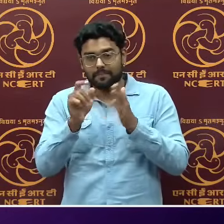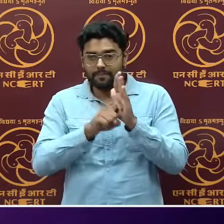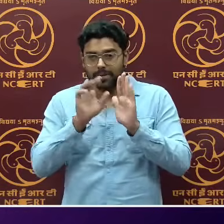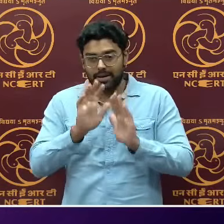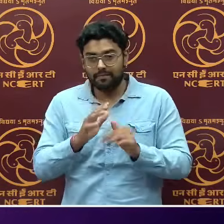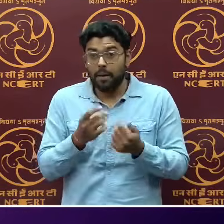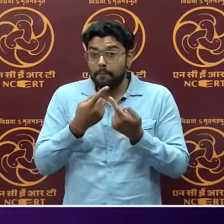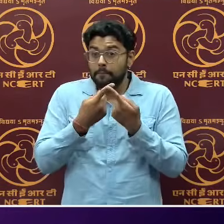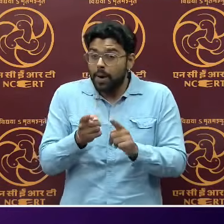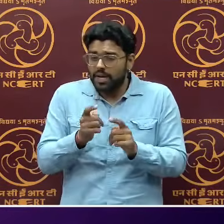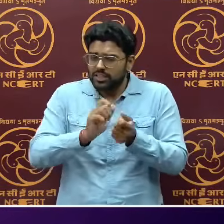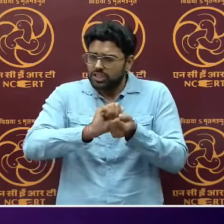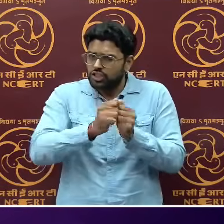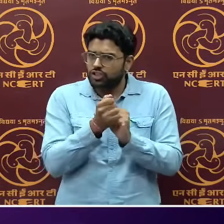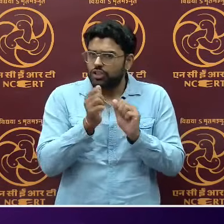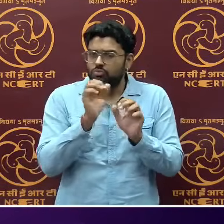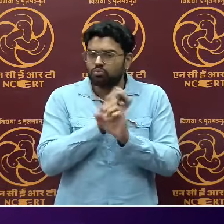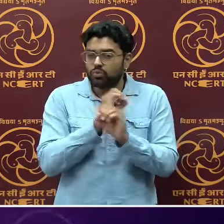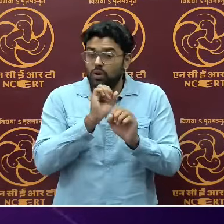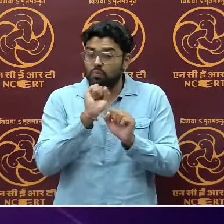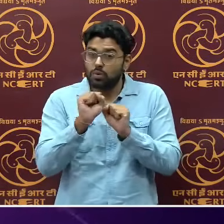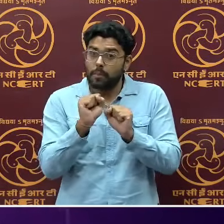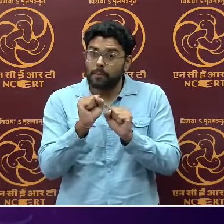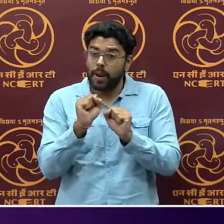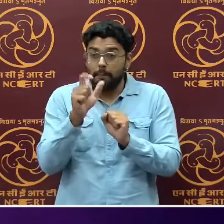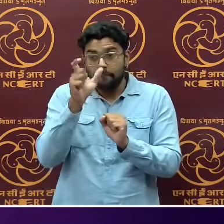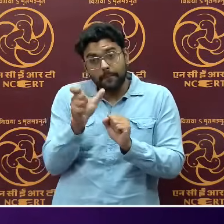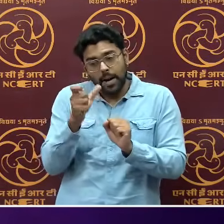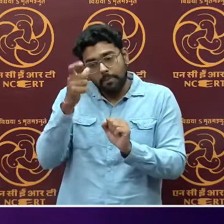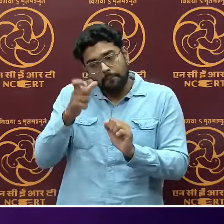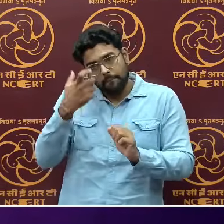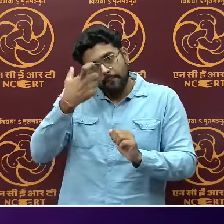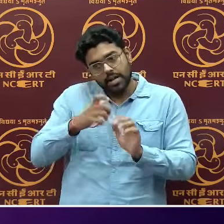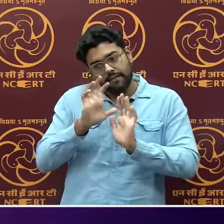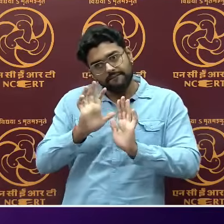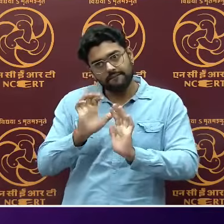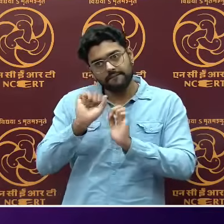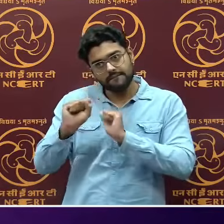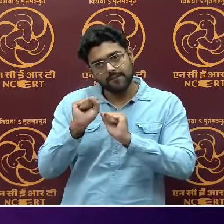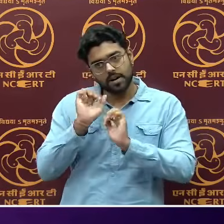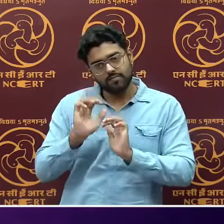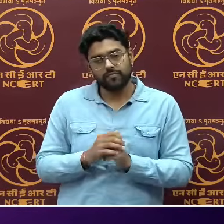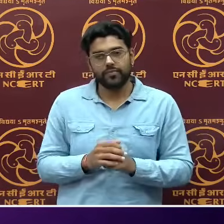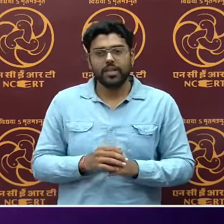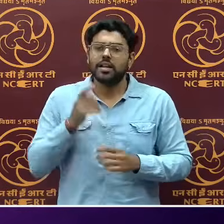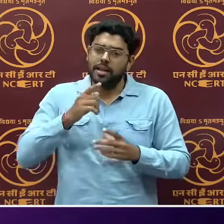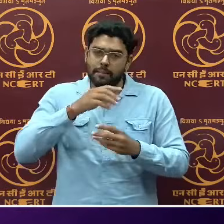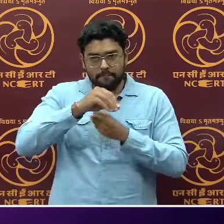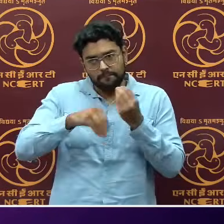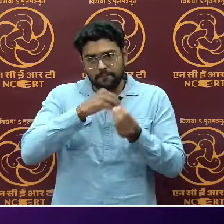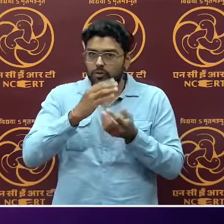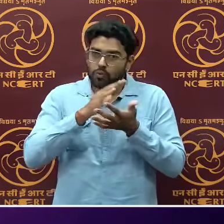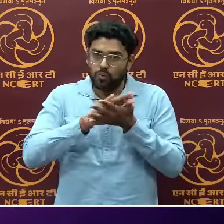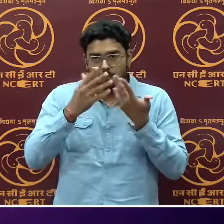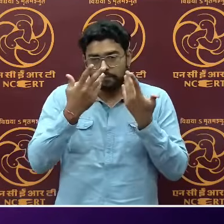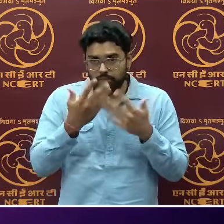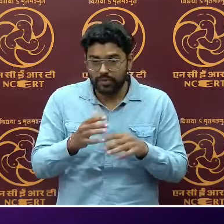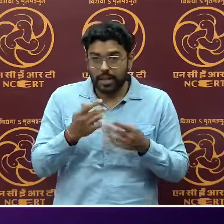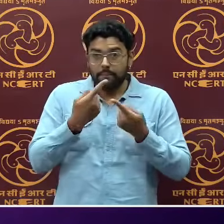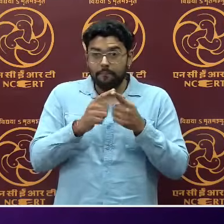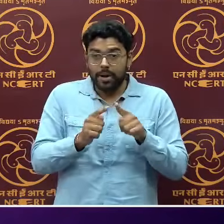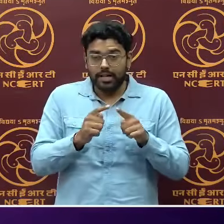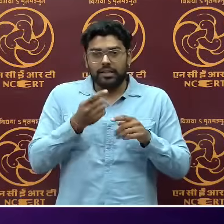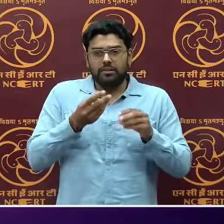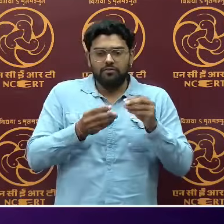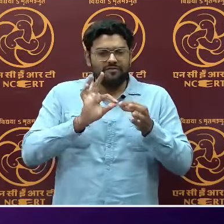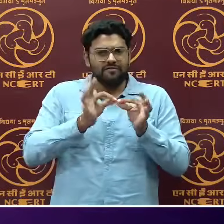there was no change in their individual properties. Yes. Though they were mixed together, the ratio was